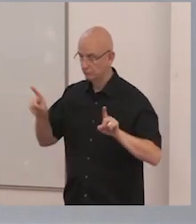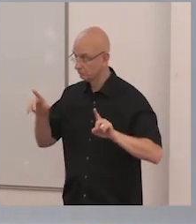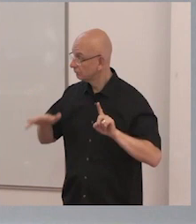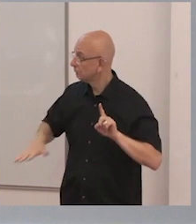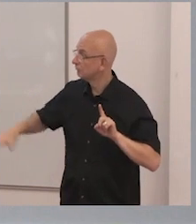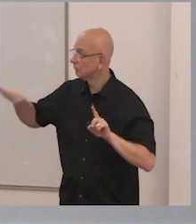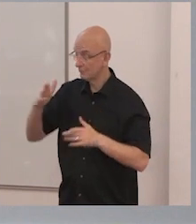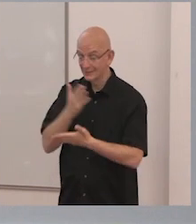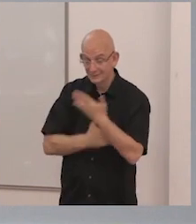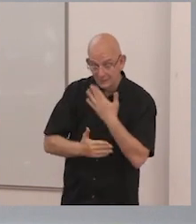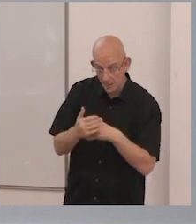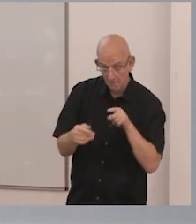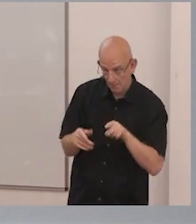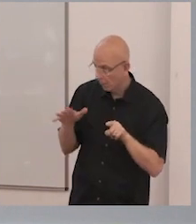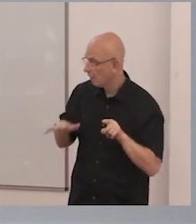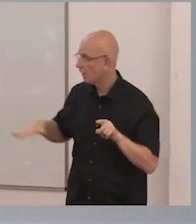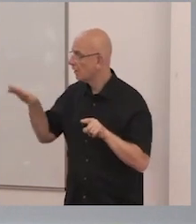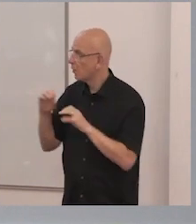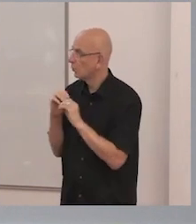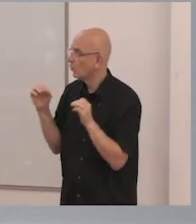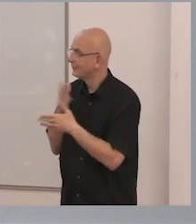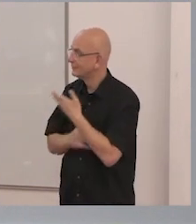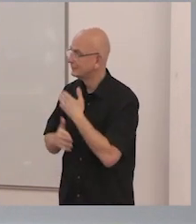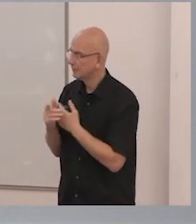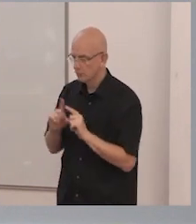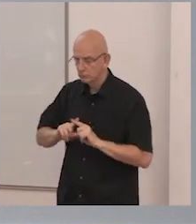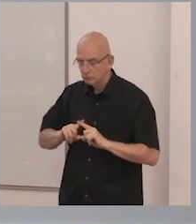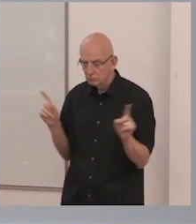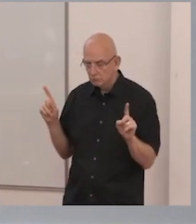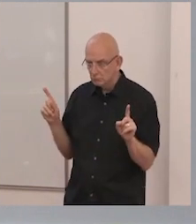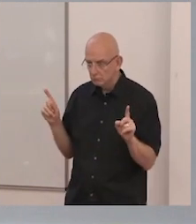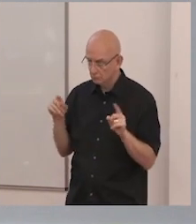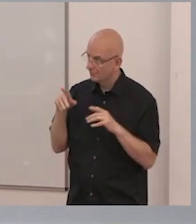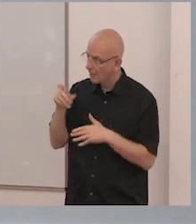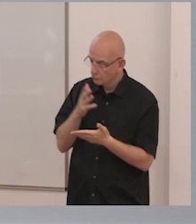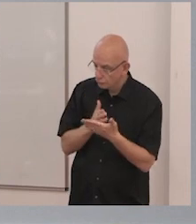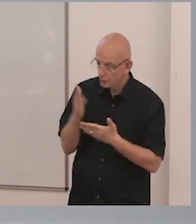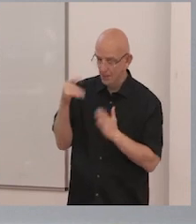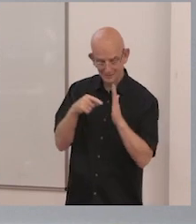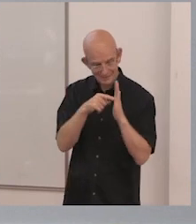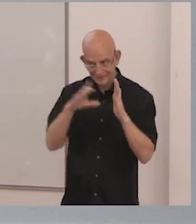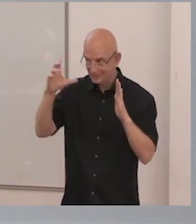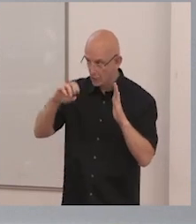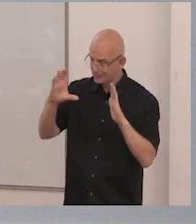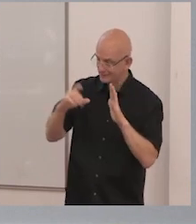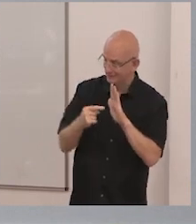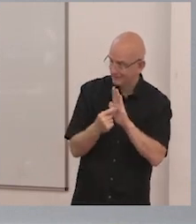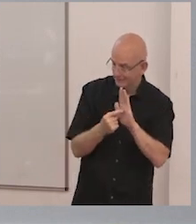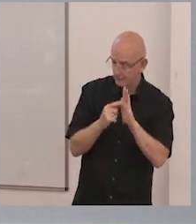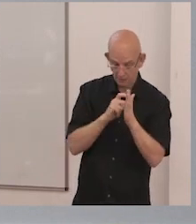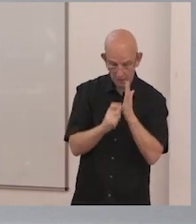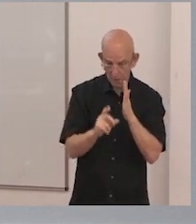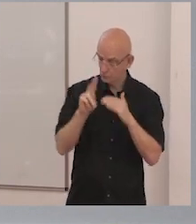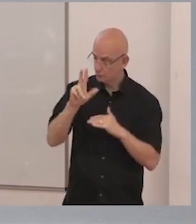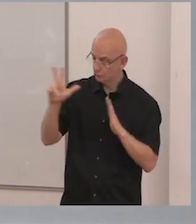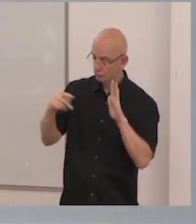23 are also rather conditional. And again, Nicola referred to the conditionality of rights